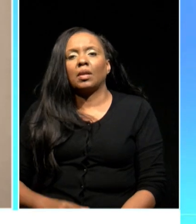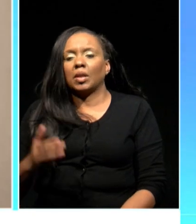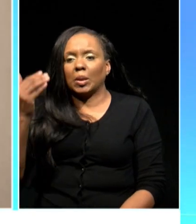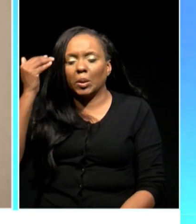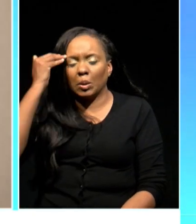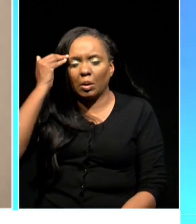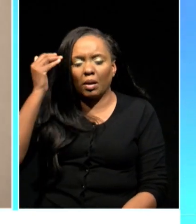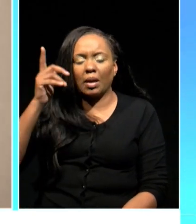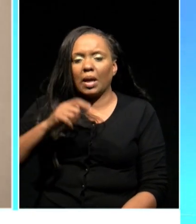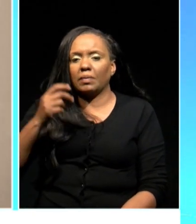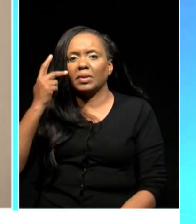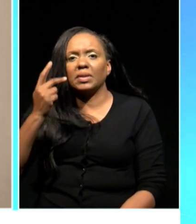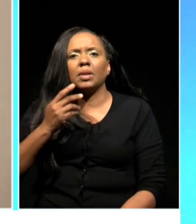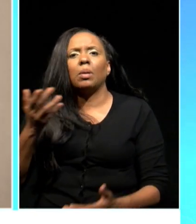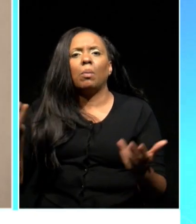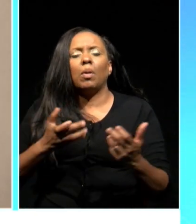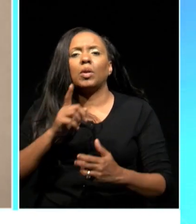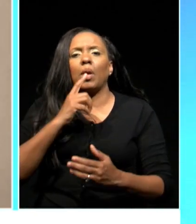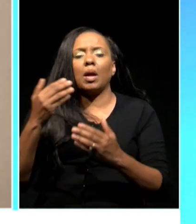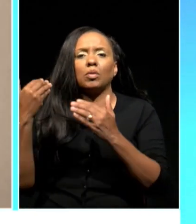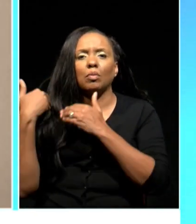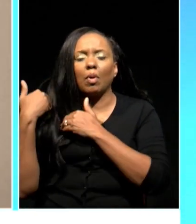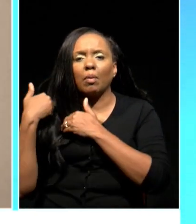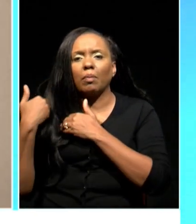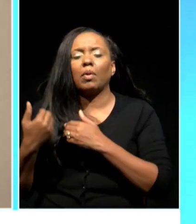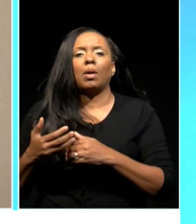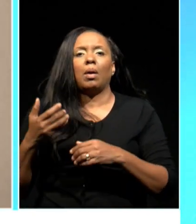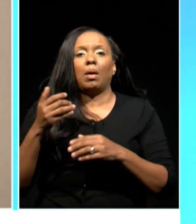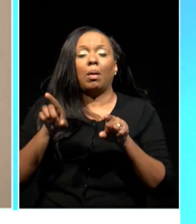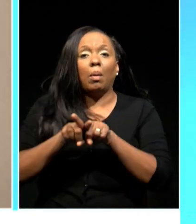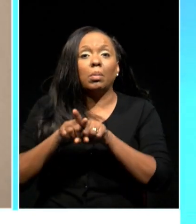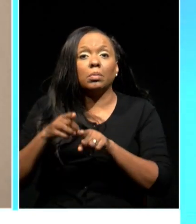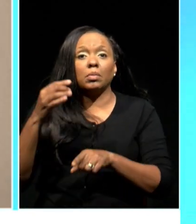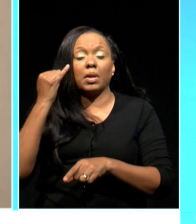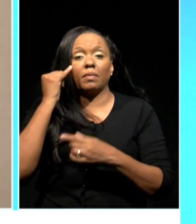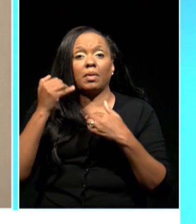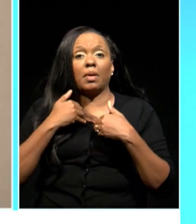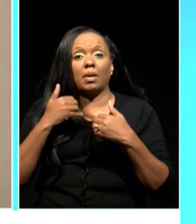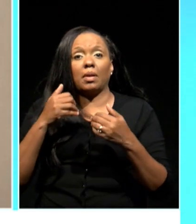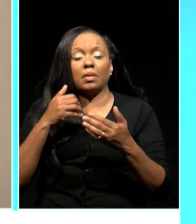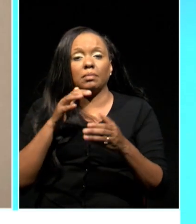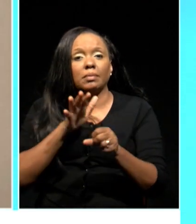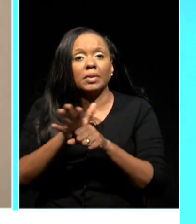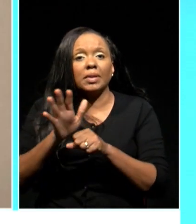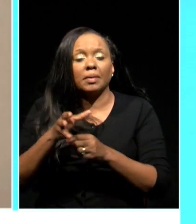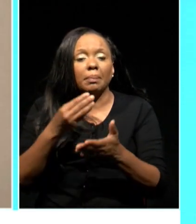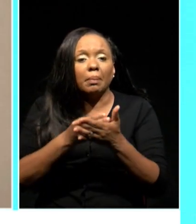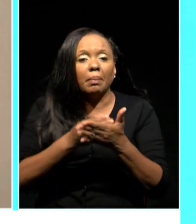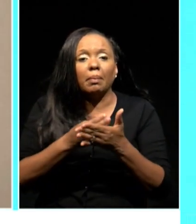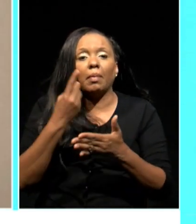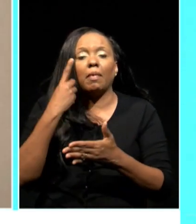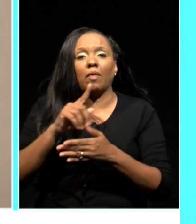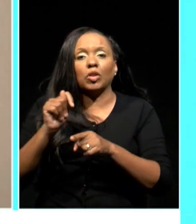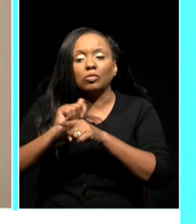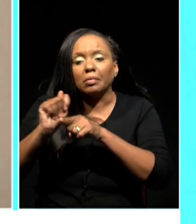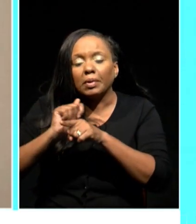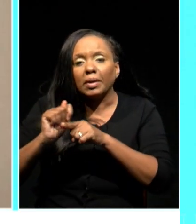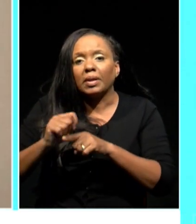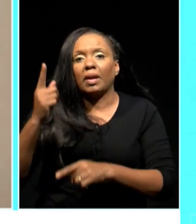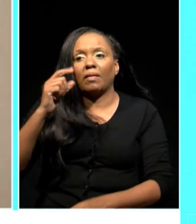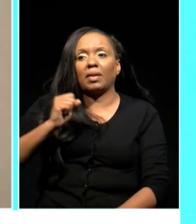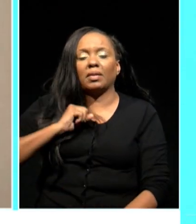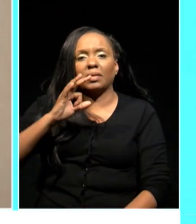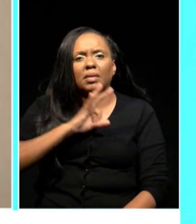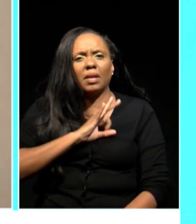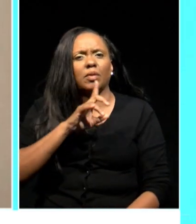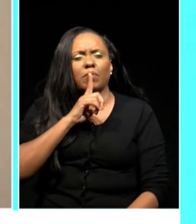have to look at things such as the funding, whether or not they have sufficient funding and staffing and training in order to really carry out the elections in a very